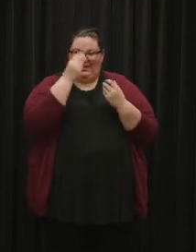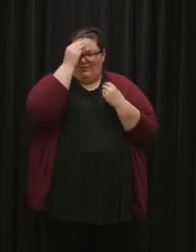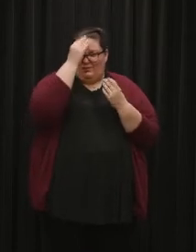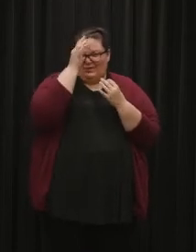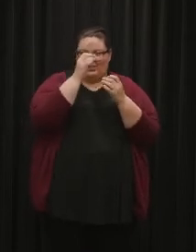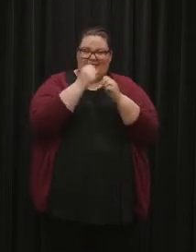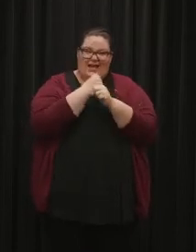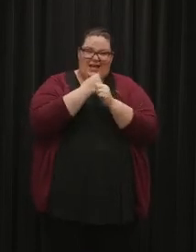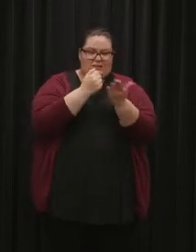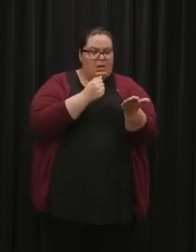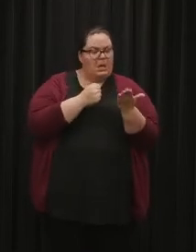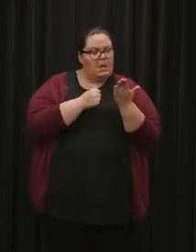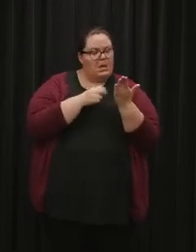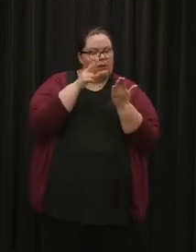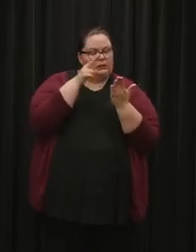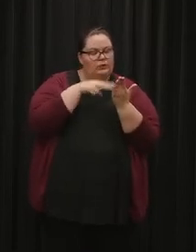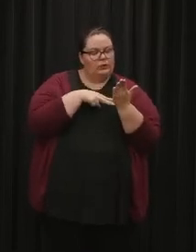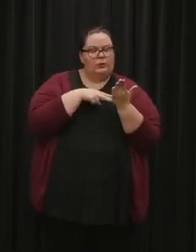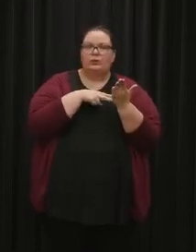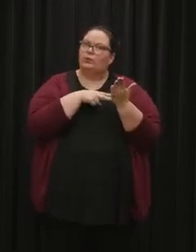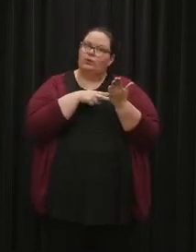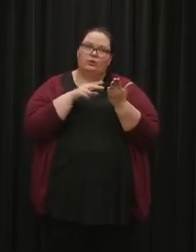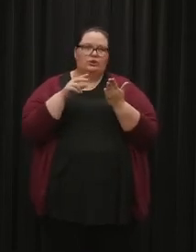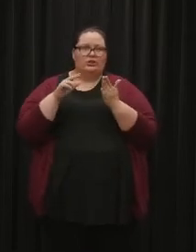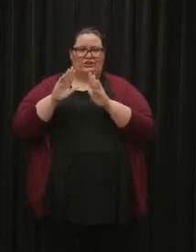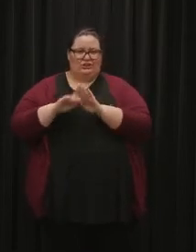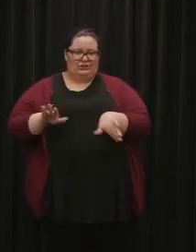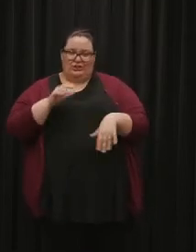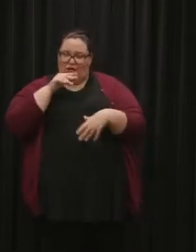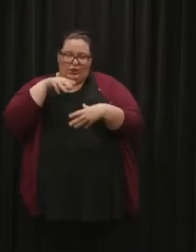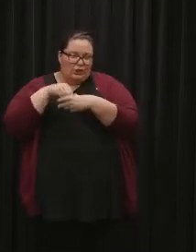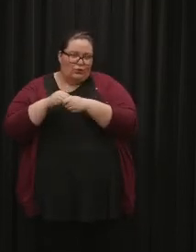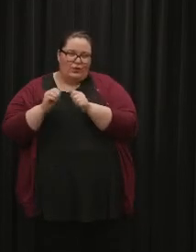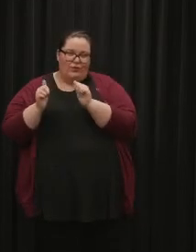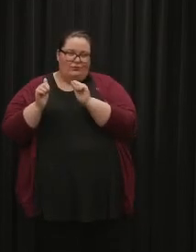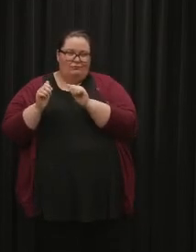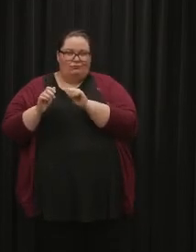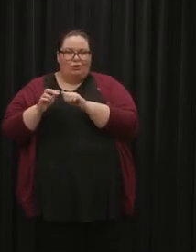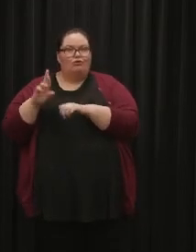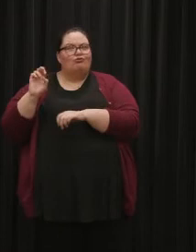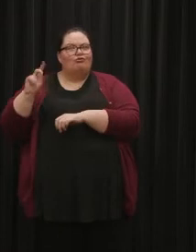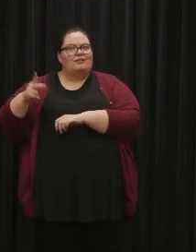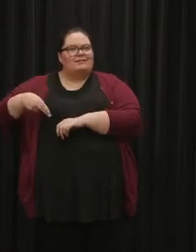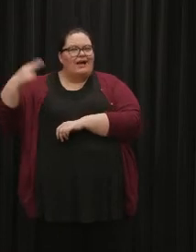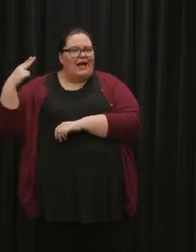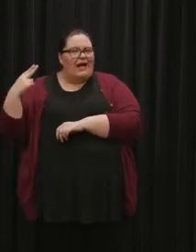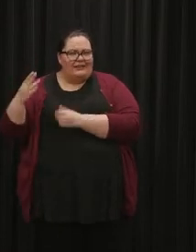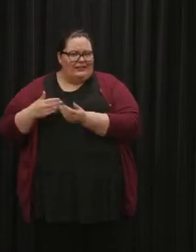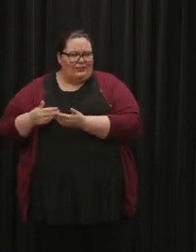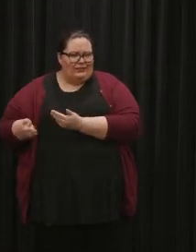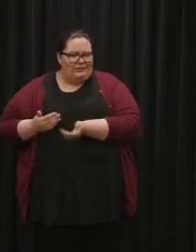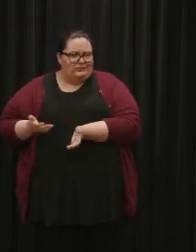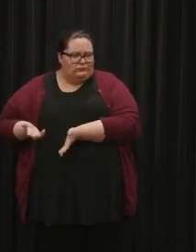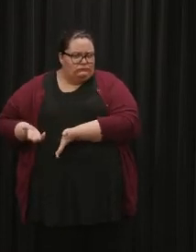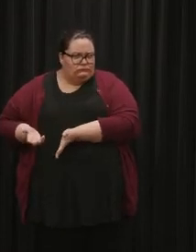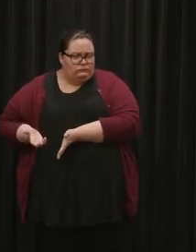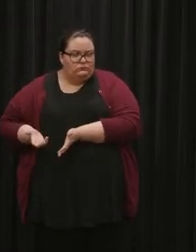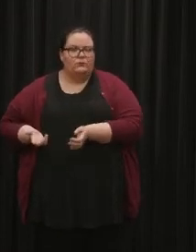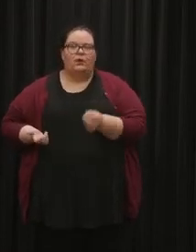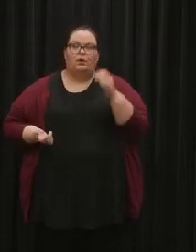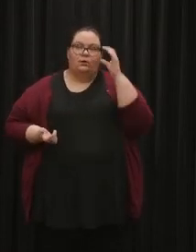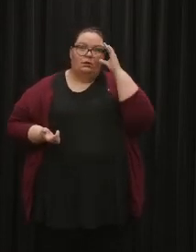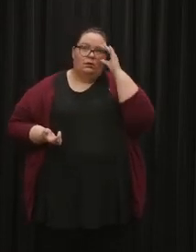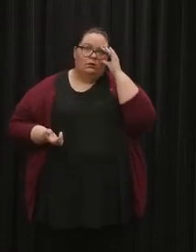on for that. So, although children aren't really in the first phase or the second phase of the rollout, actually, anyway. So, I